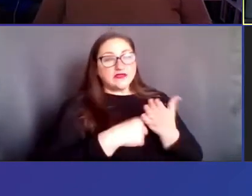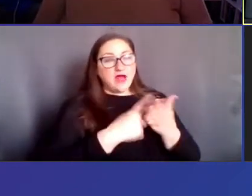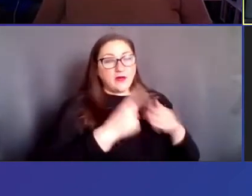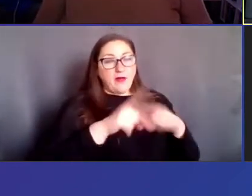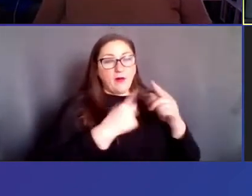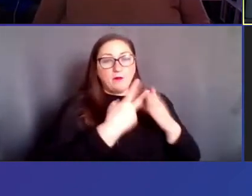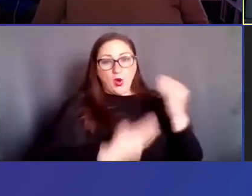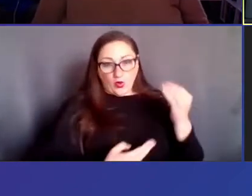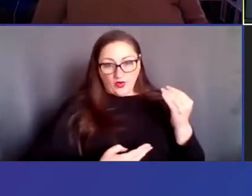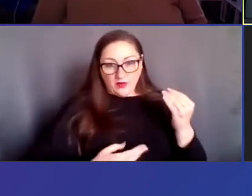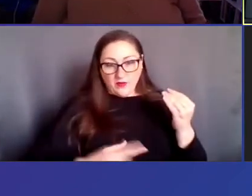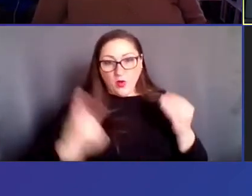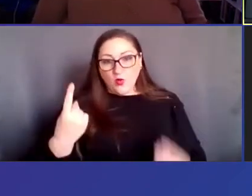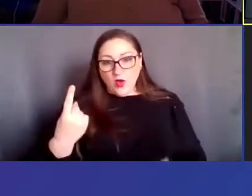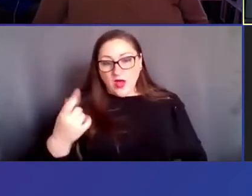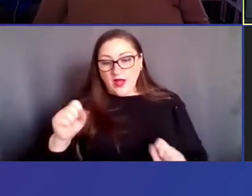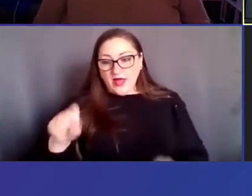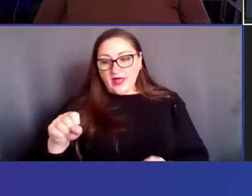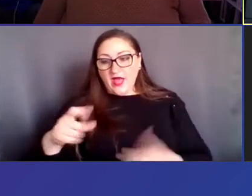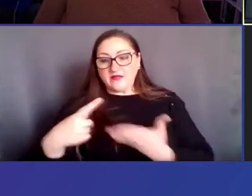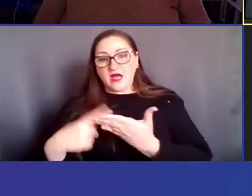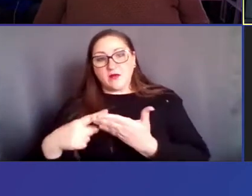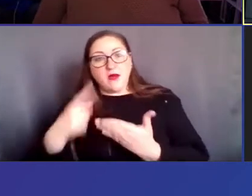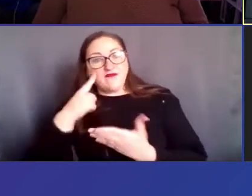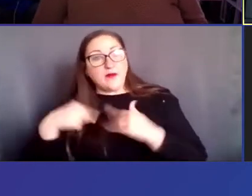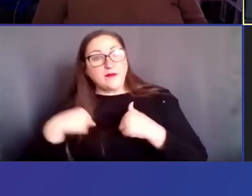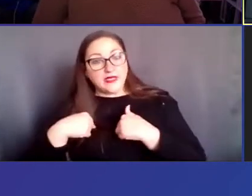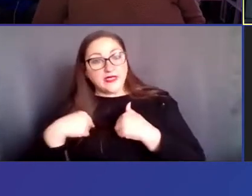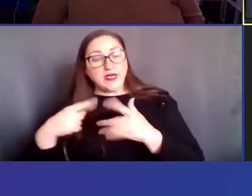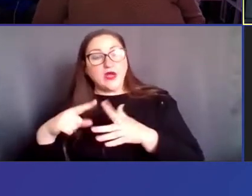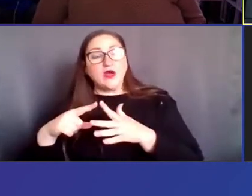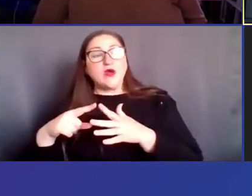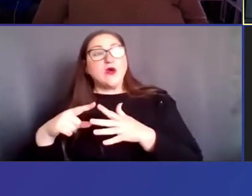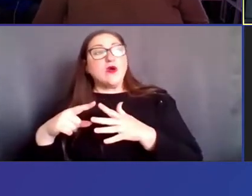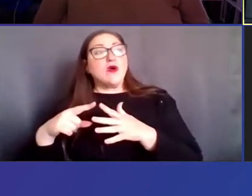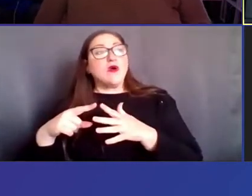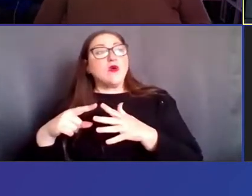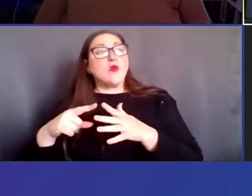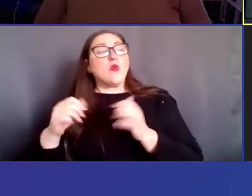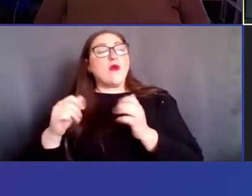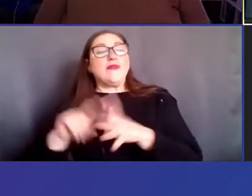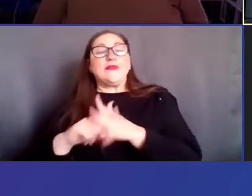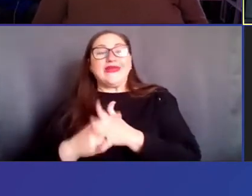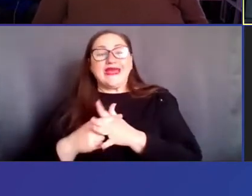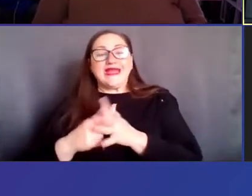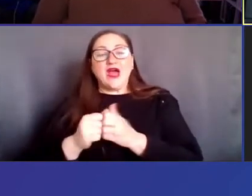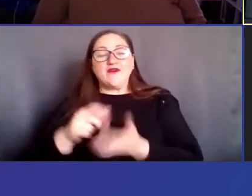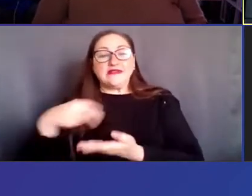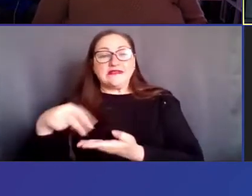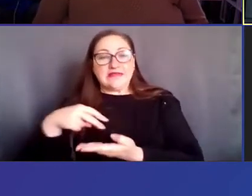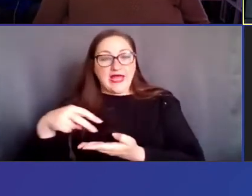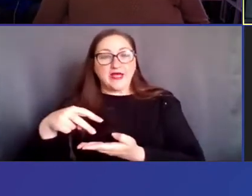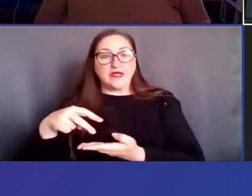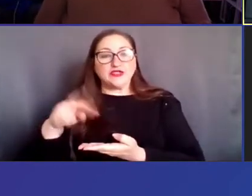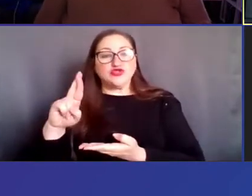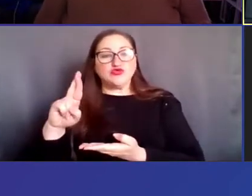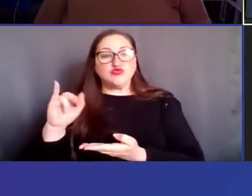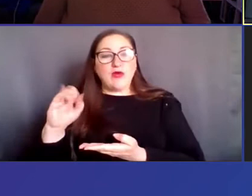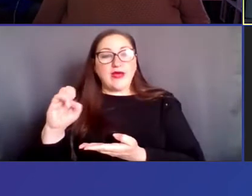I realized that is part of the beginning of Dance Rising was I had a draft